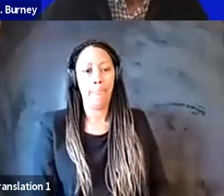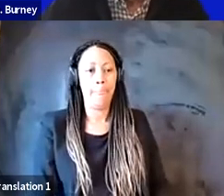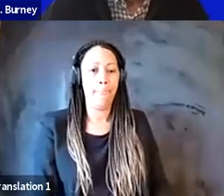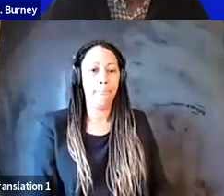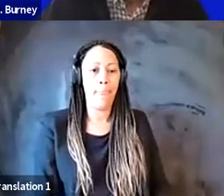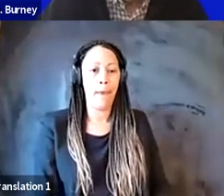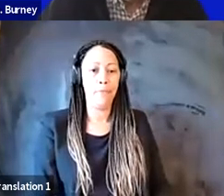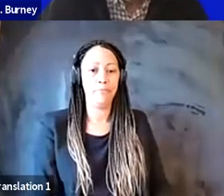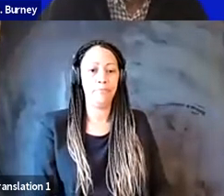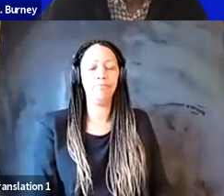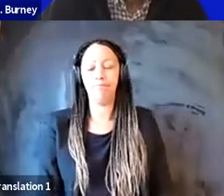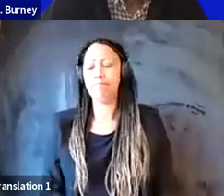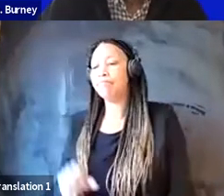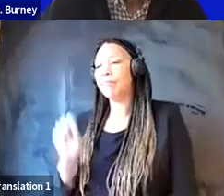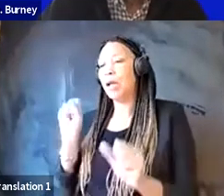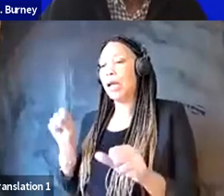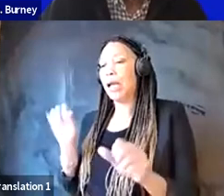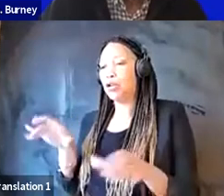We can do that. Thank you.